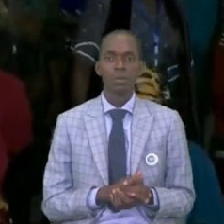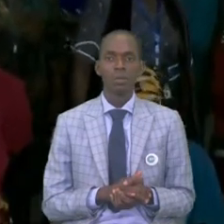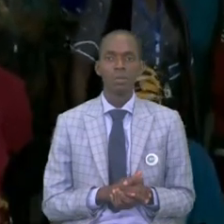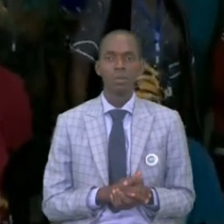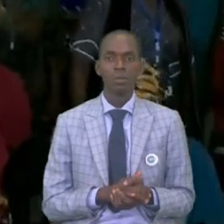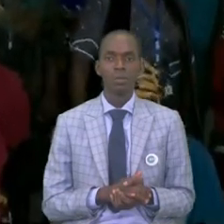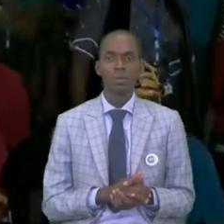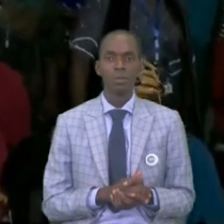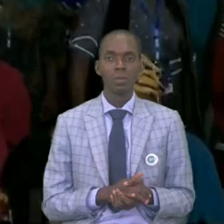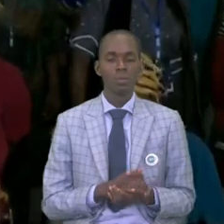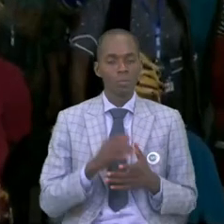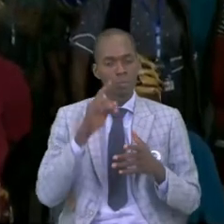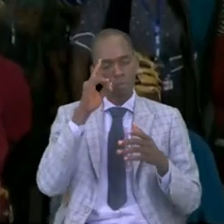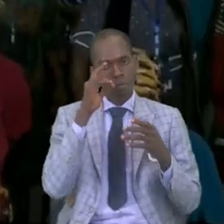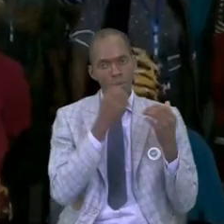Trust him.